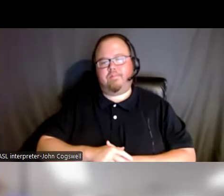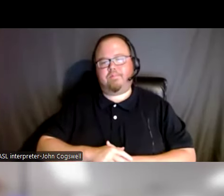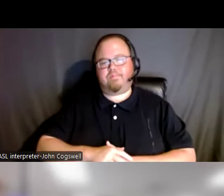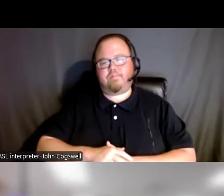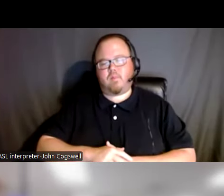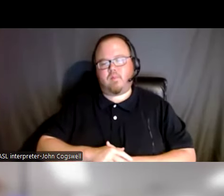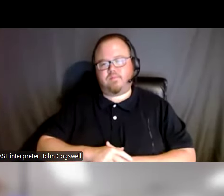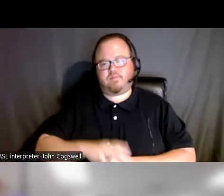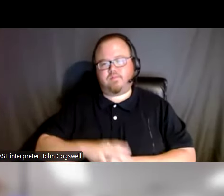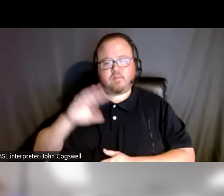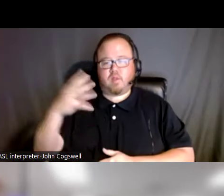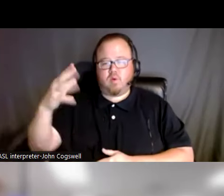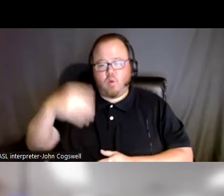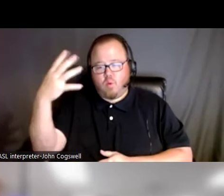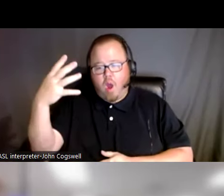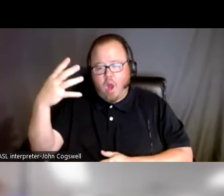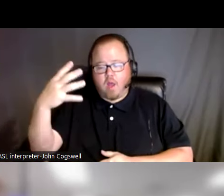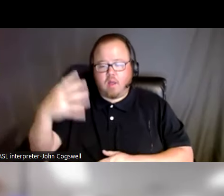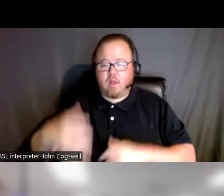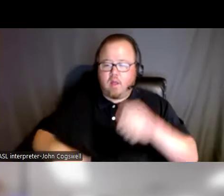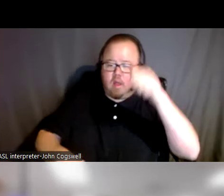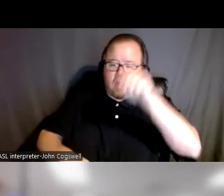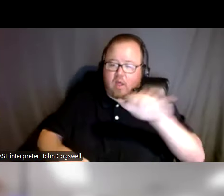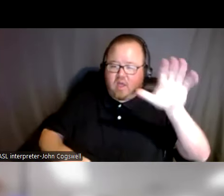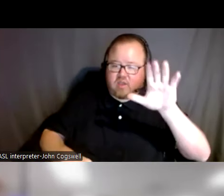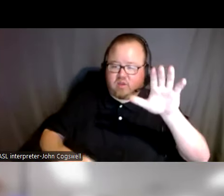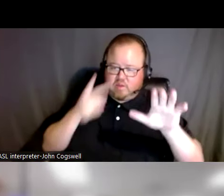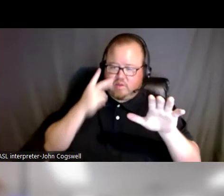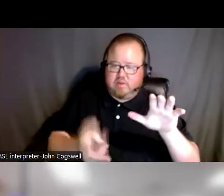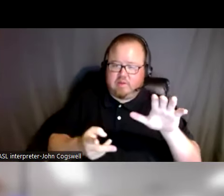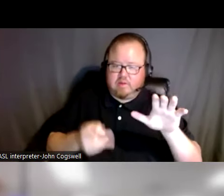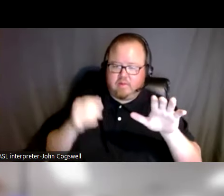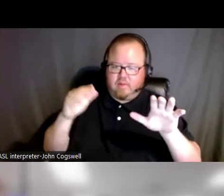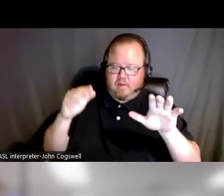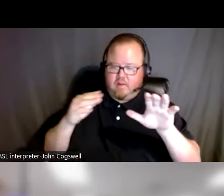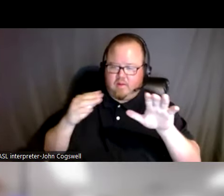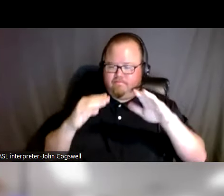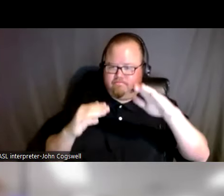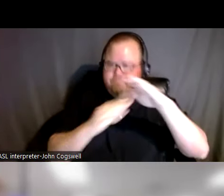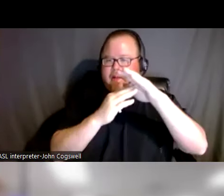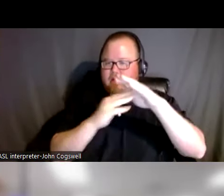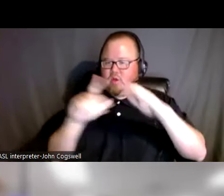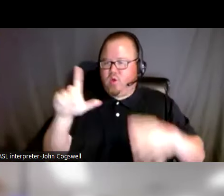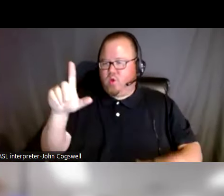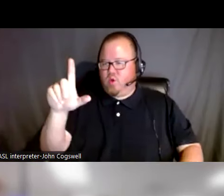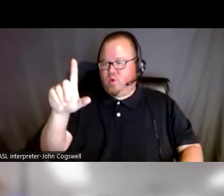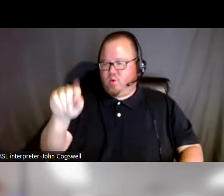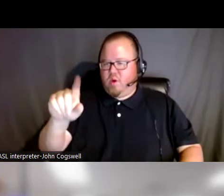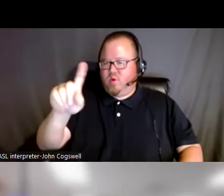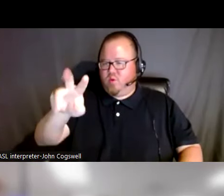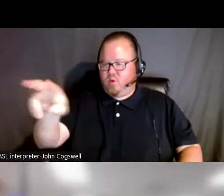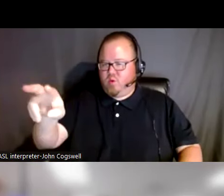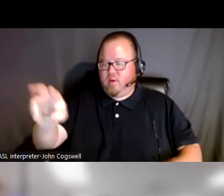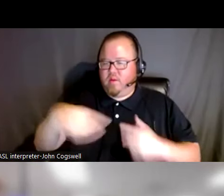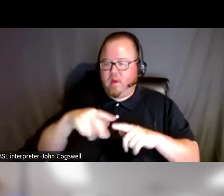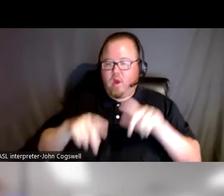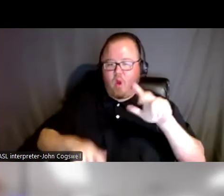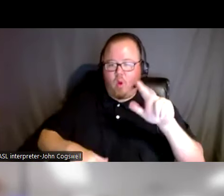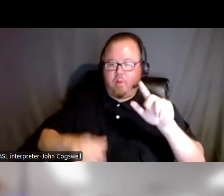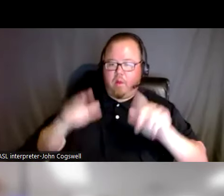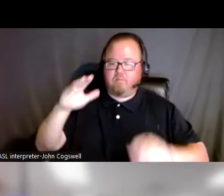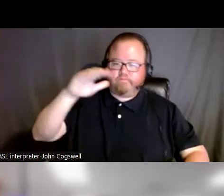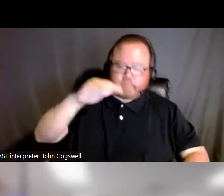our white population and our Asian population, we can see that there's a peak at 2022, and then it dips down in 2023, and then